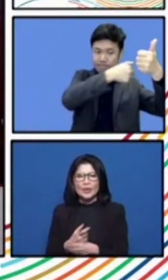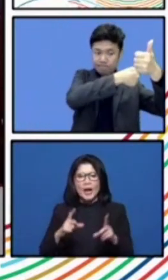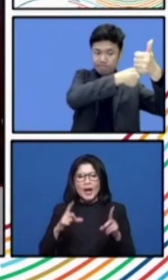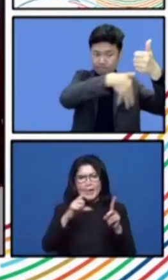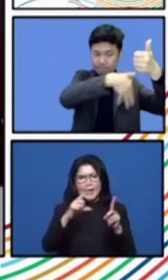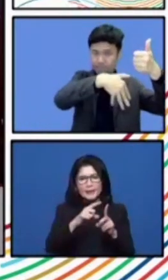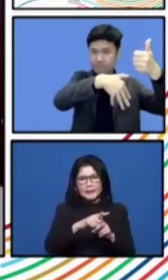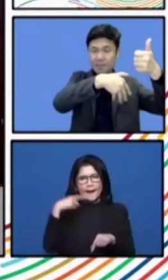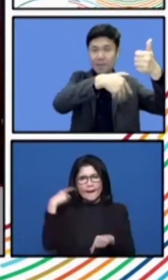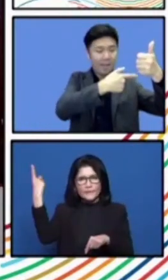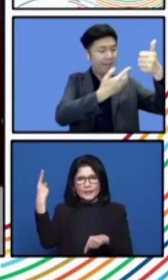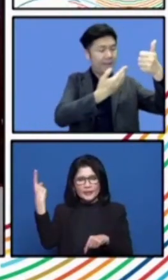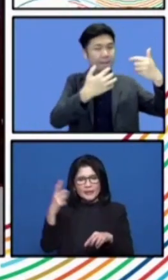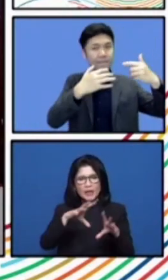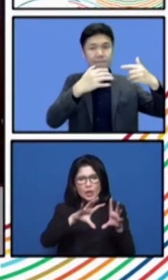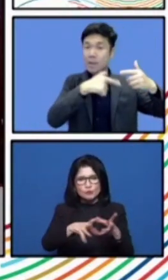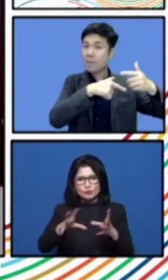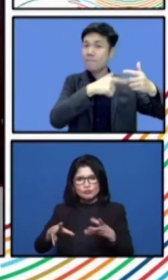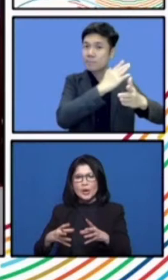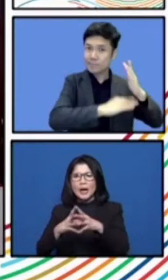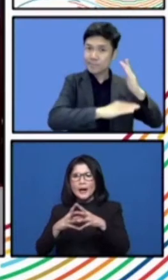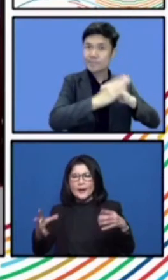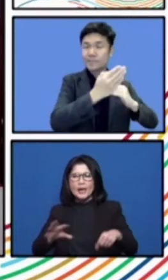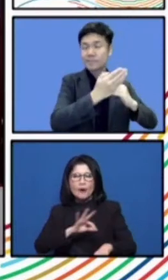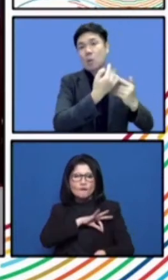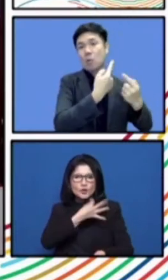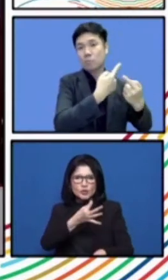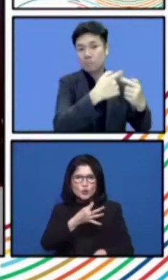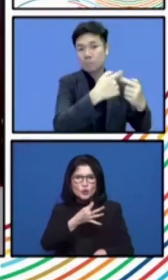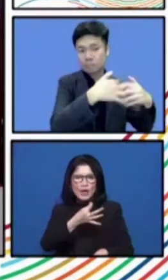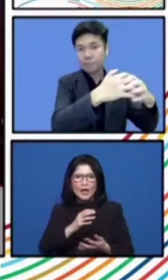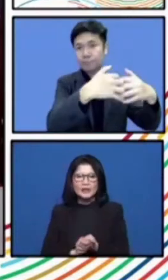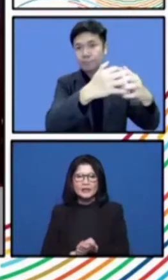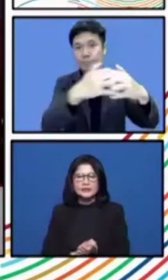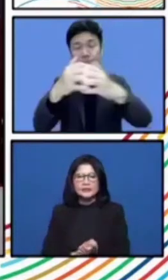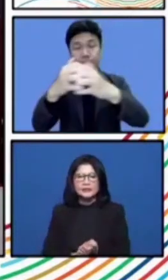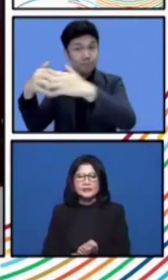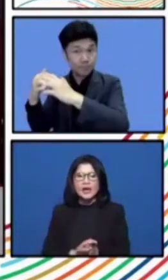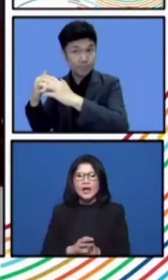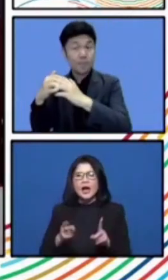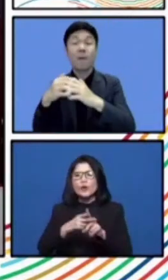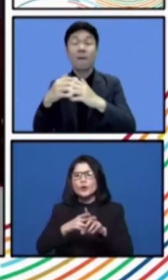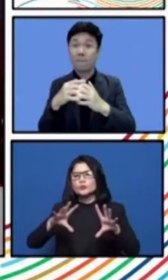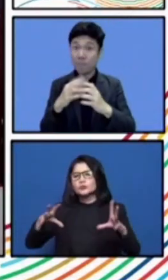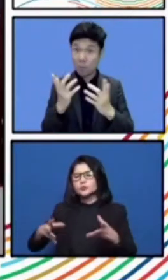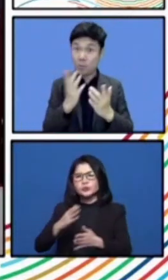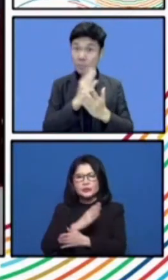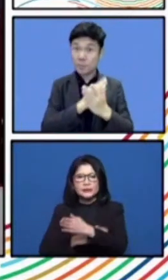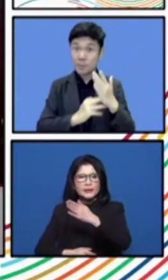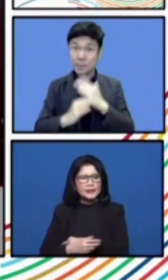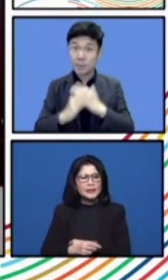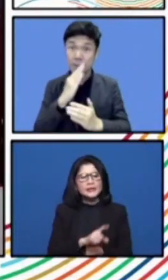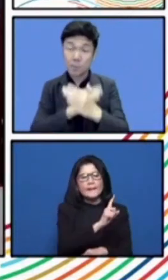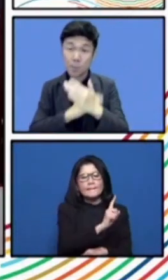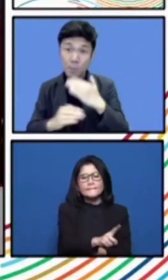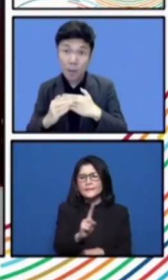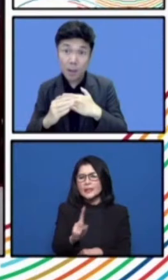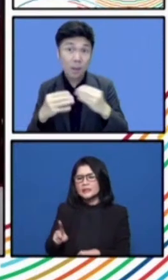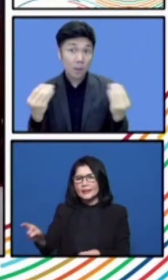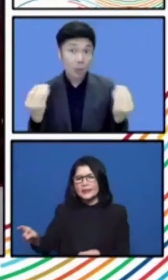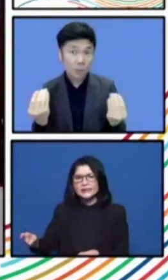disabled persons federations of their level s possible for daily work of the committee